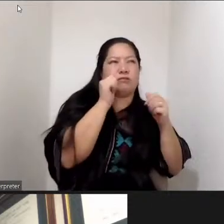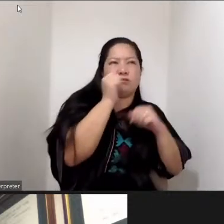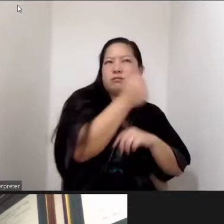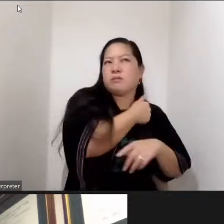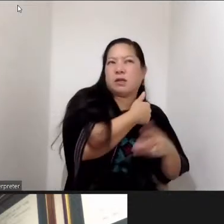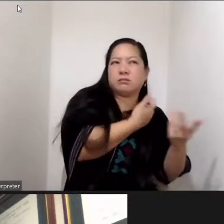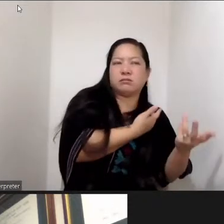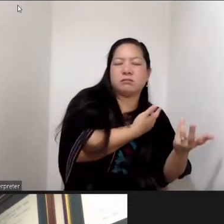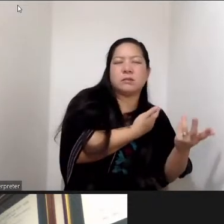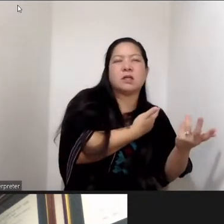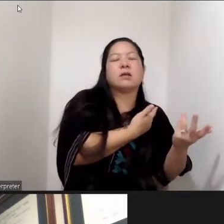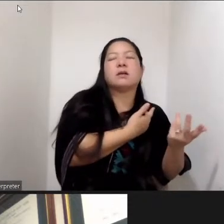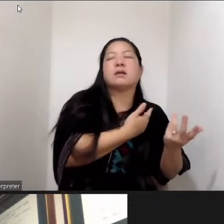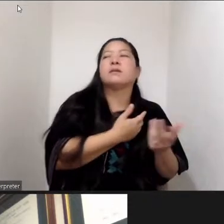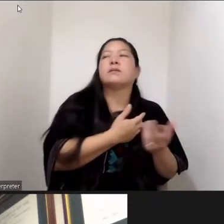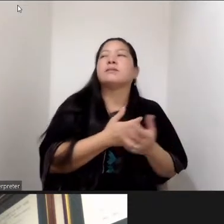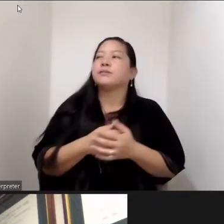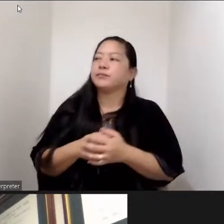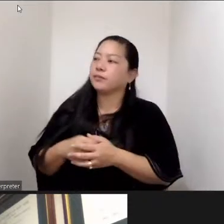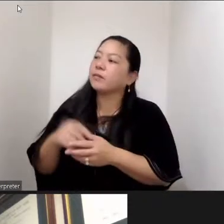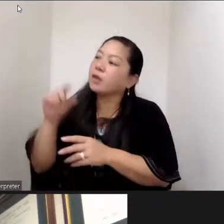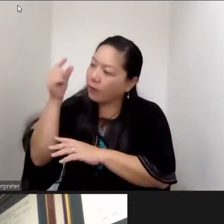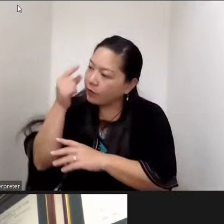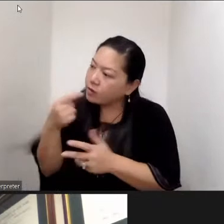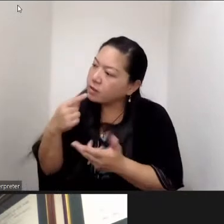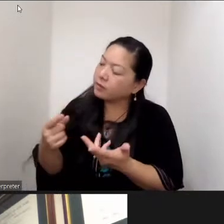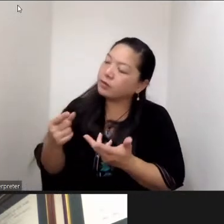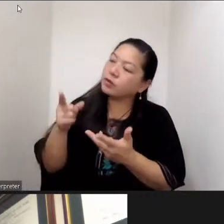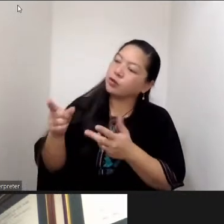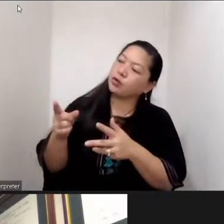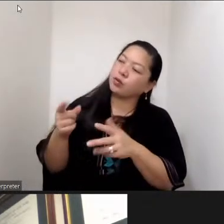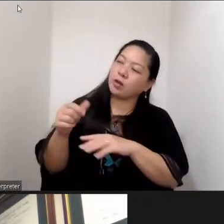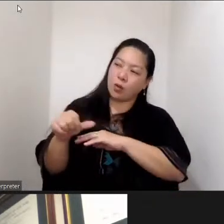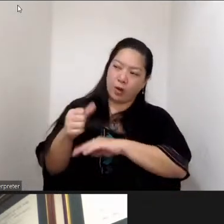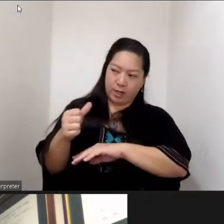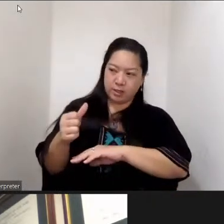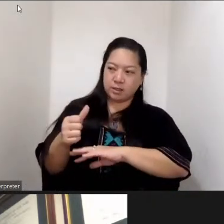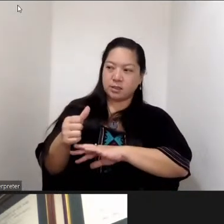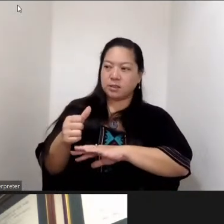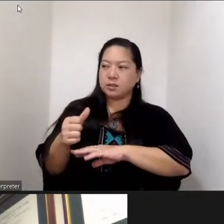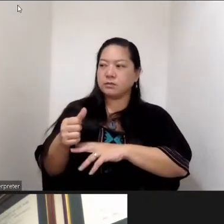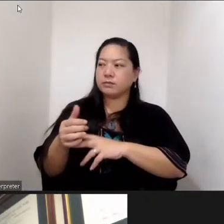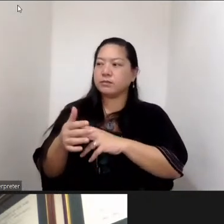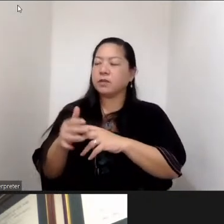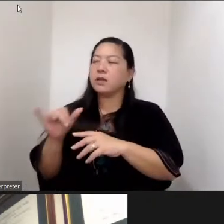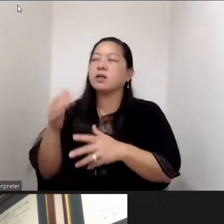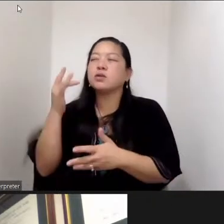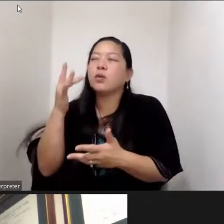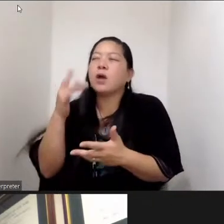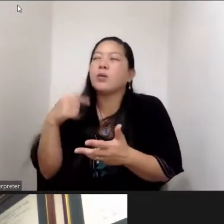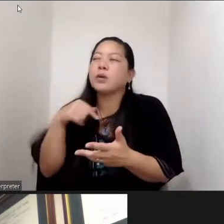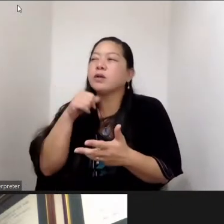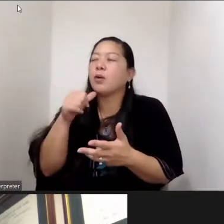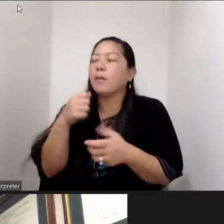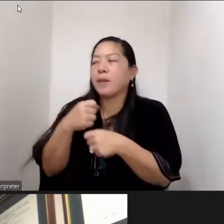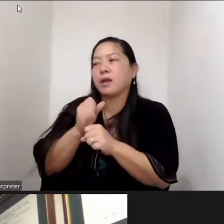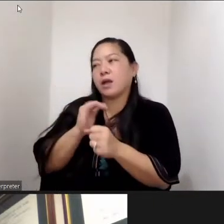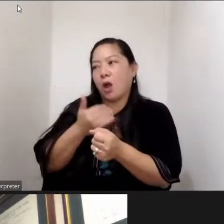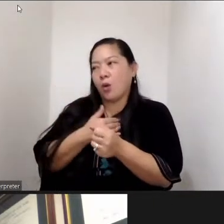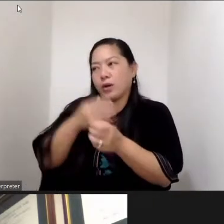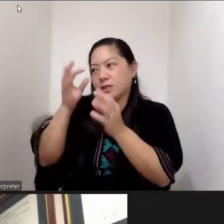Okay, so you're right, the risk level fluctuates, and that's why we don't make our decisions on the